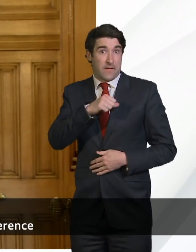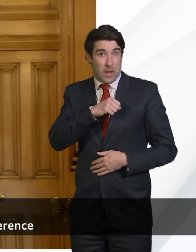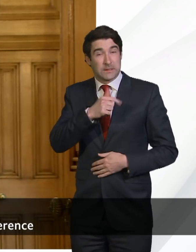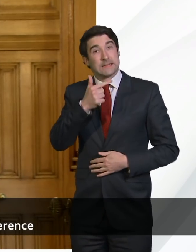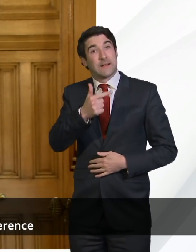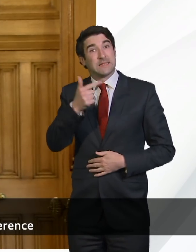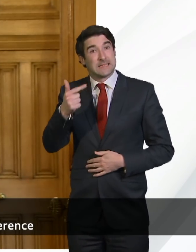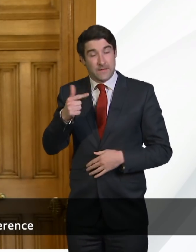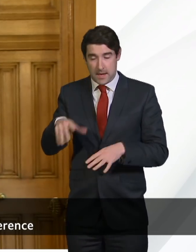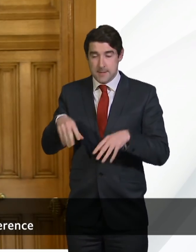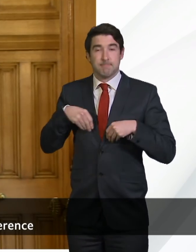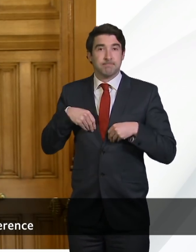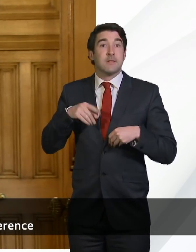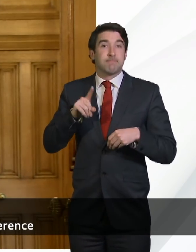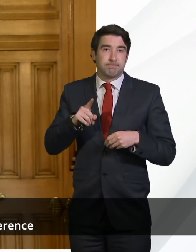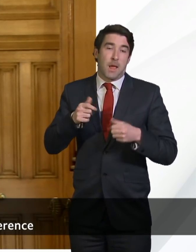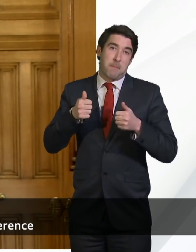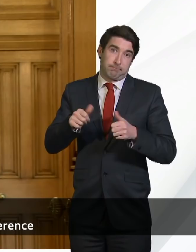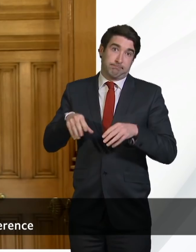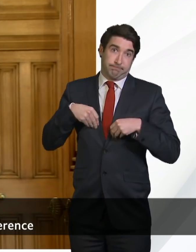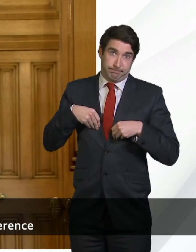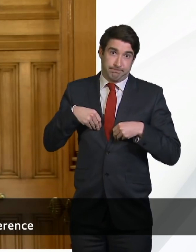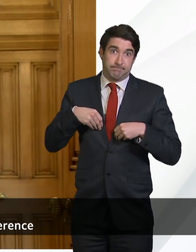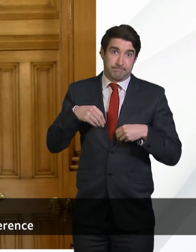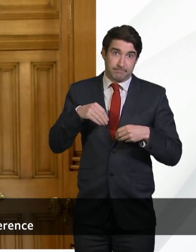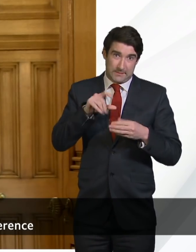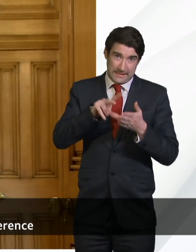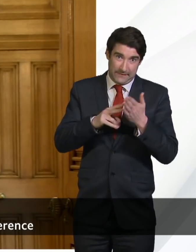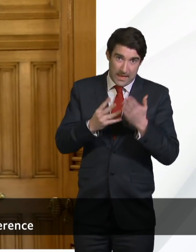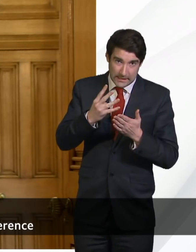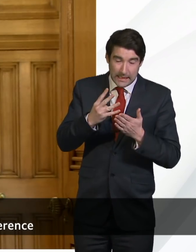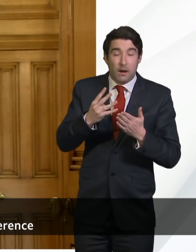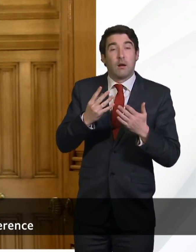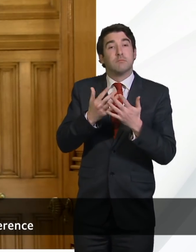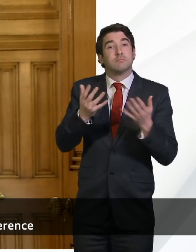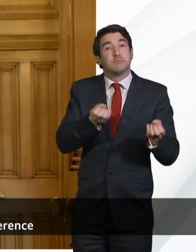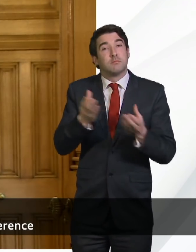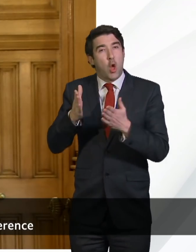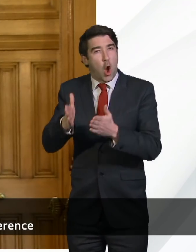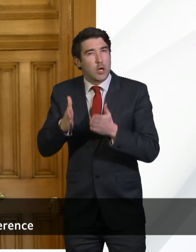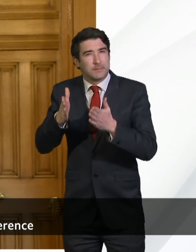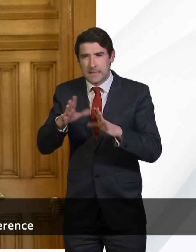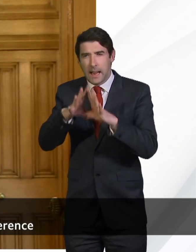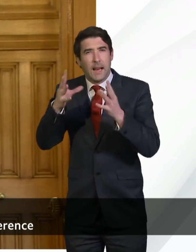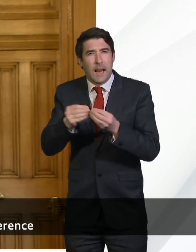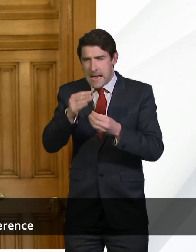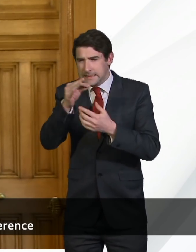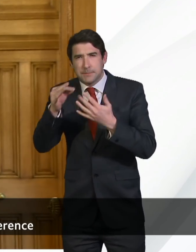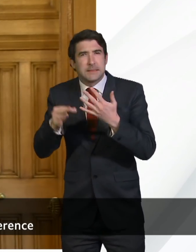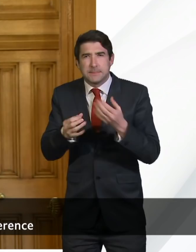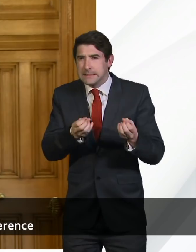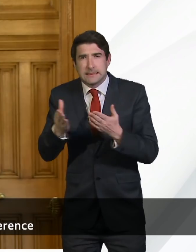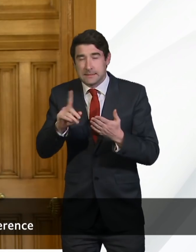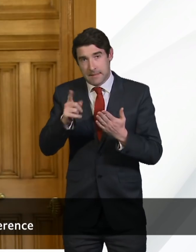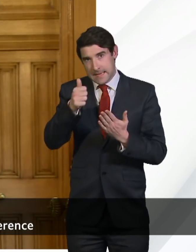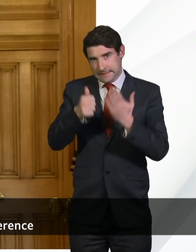65,077 have tested positive, and the number of people admitted to hospital with coronavirus symptoms now stands at